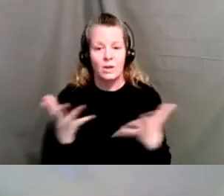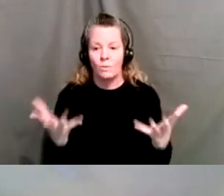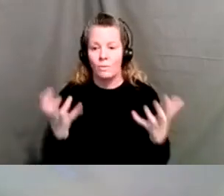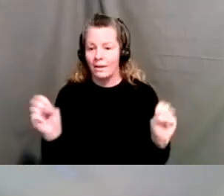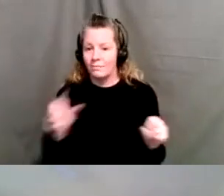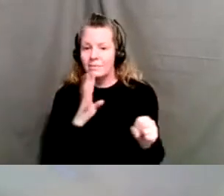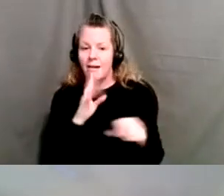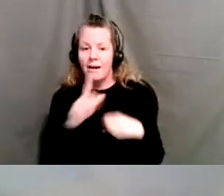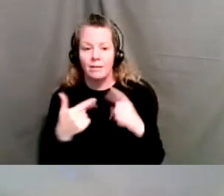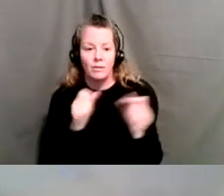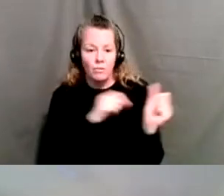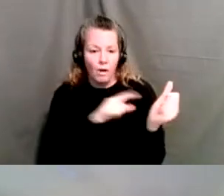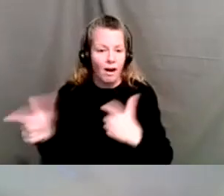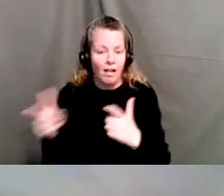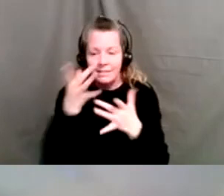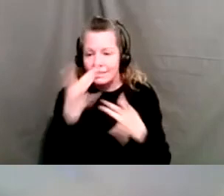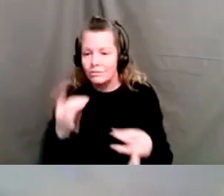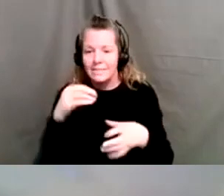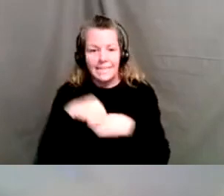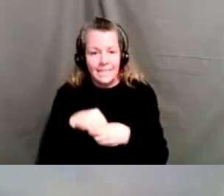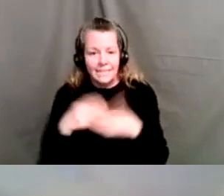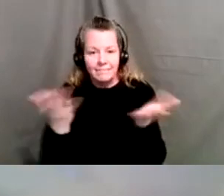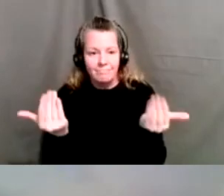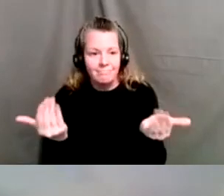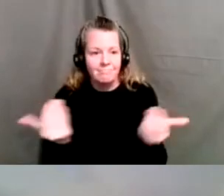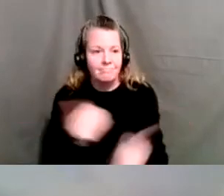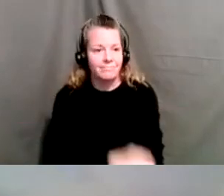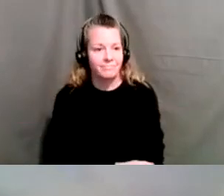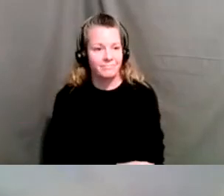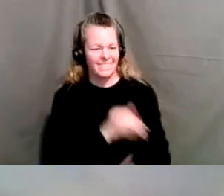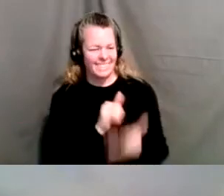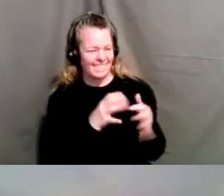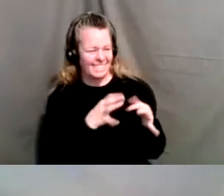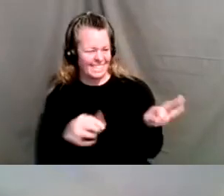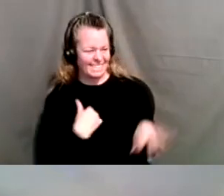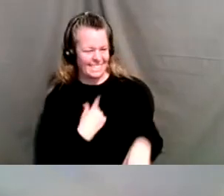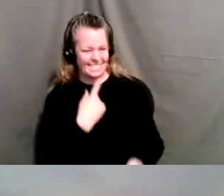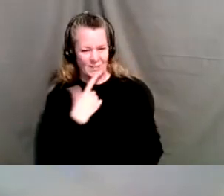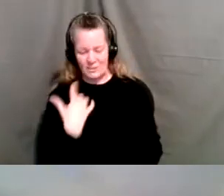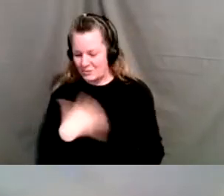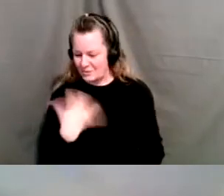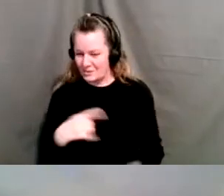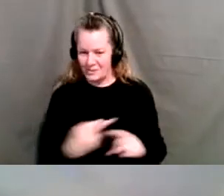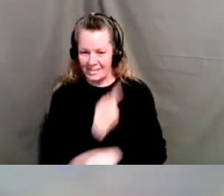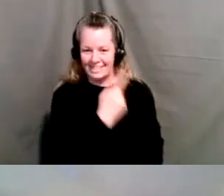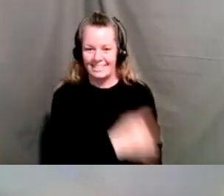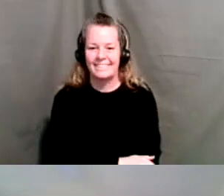out there in? Is that the sentence I said? Yes.